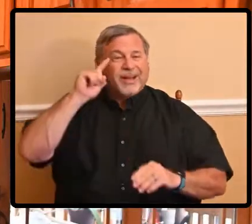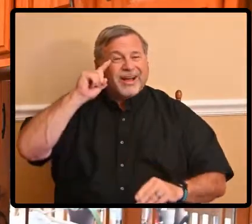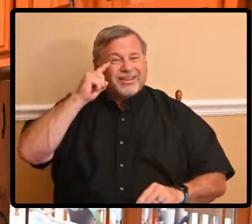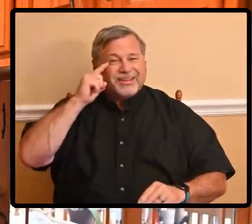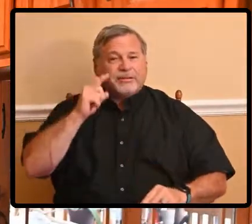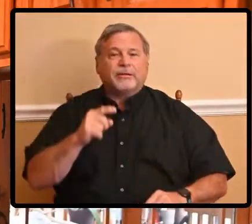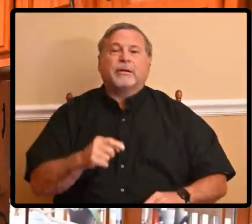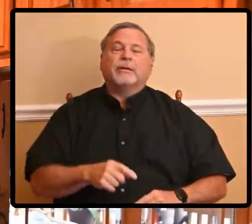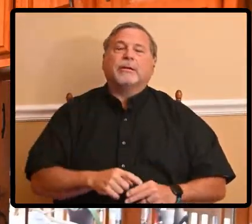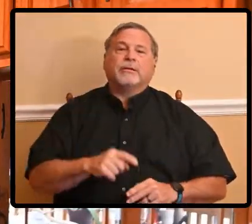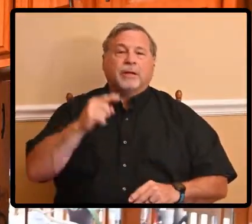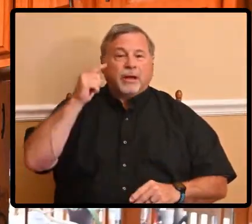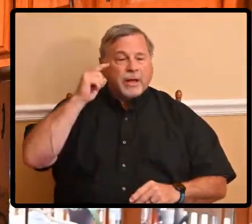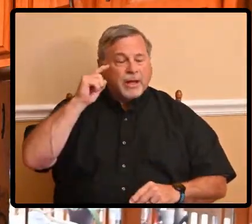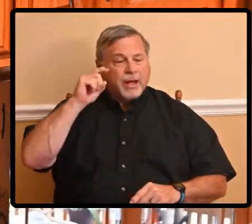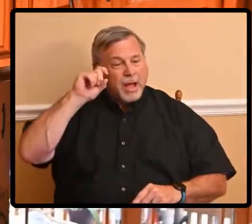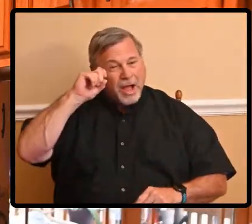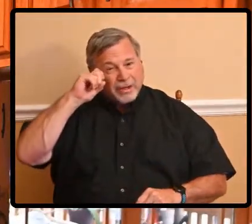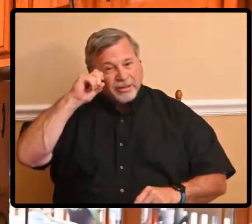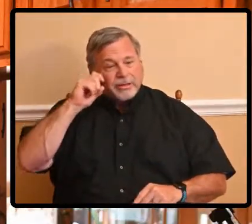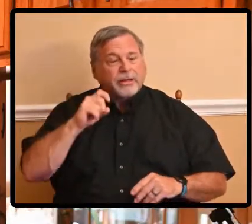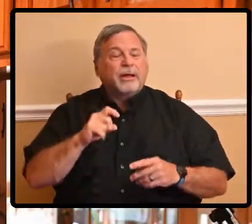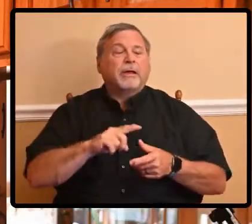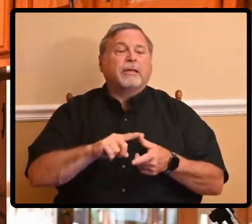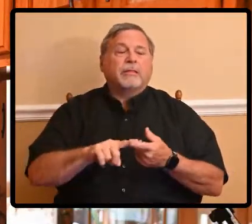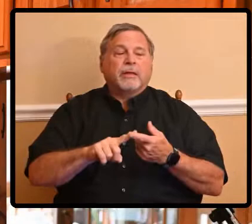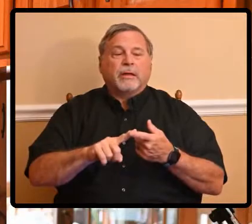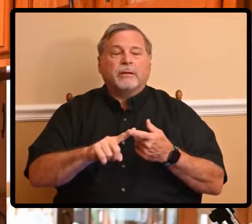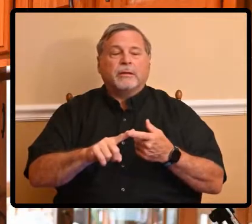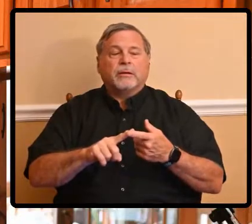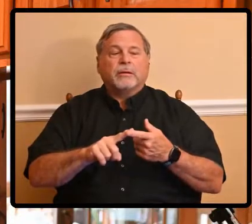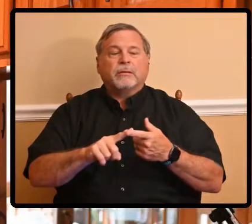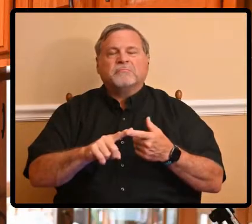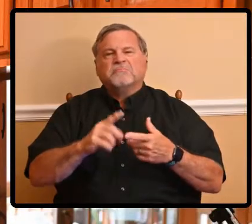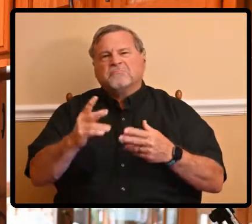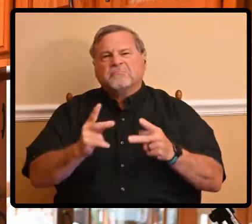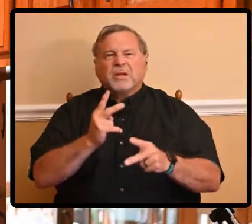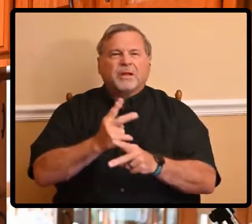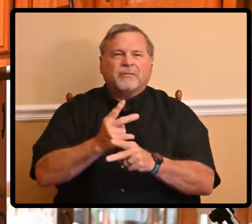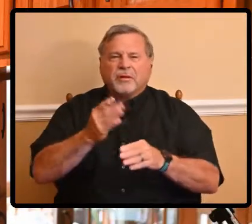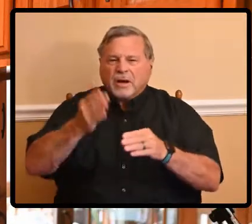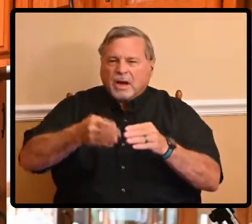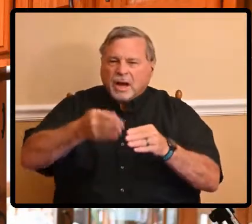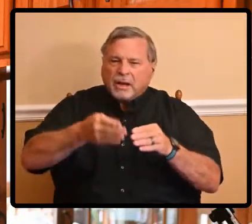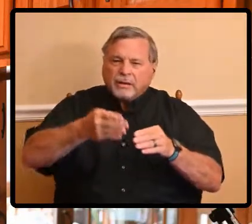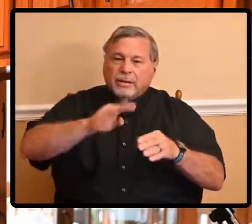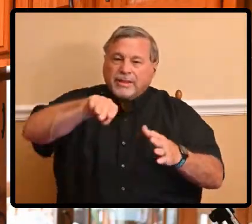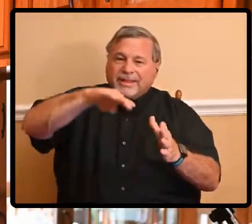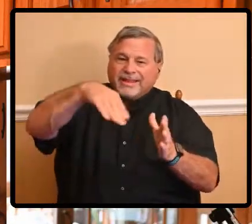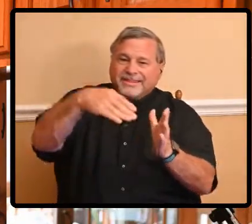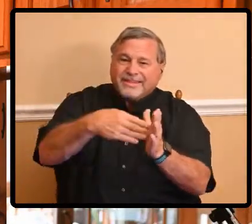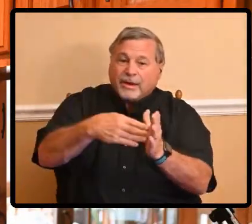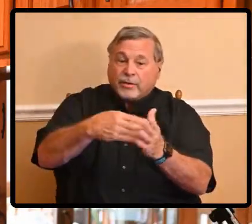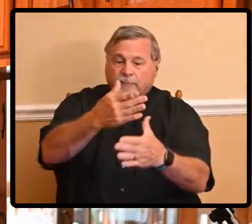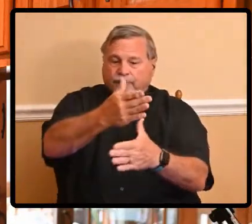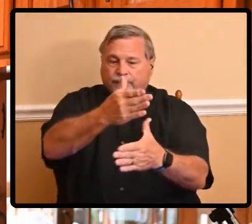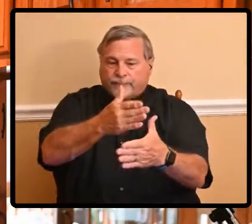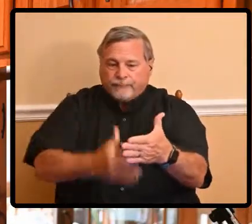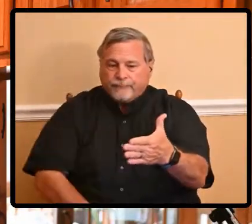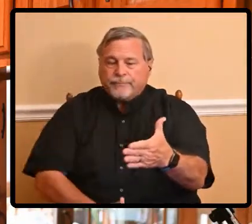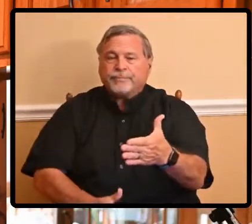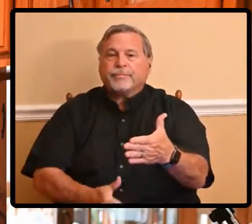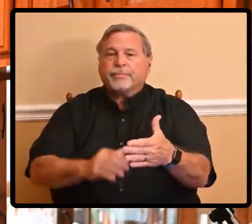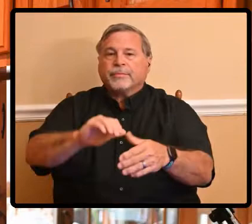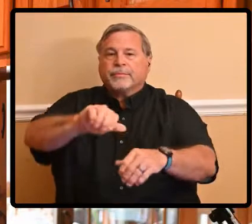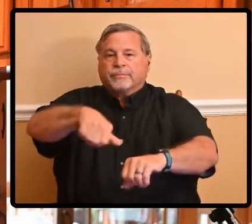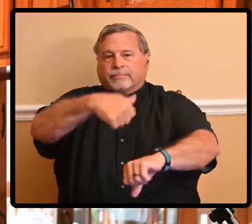onions. If you haven't seen us do this, we're going to go ahead and take them, and we're kind of cutting them right down the center of the onion.